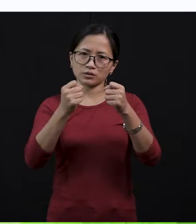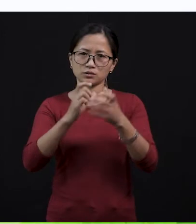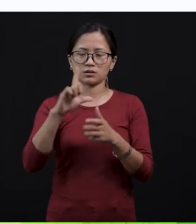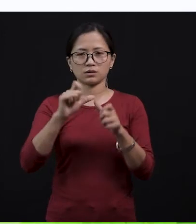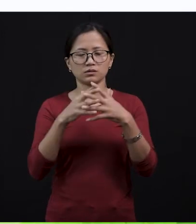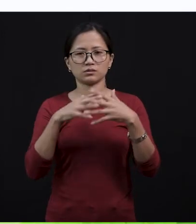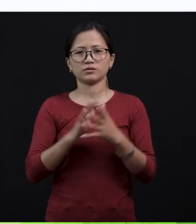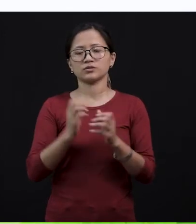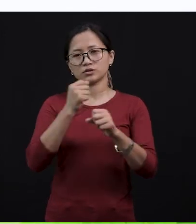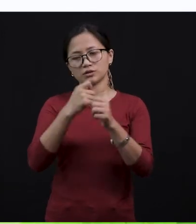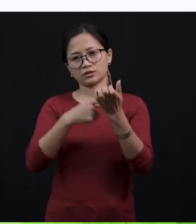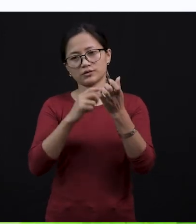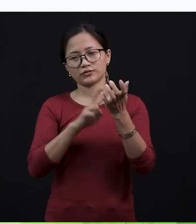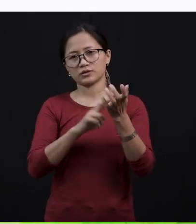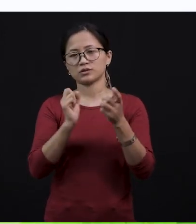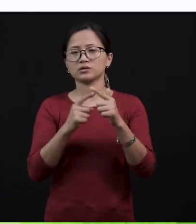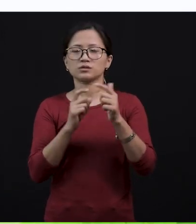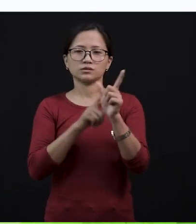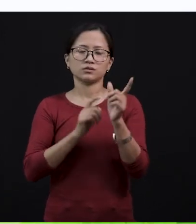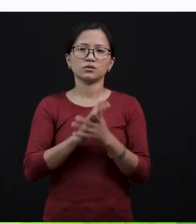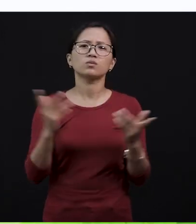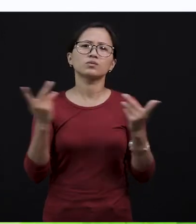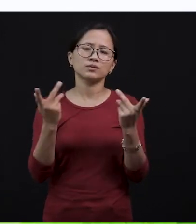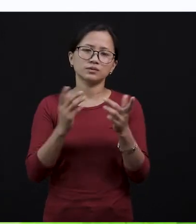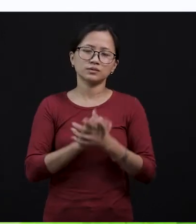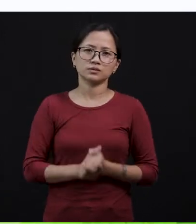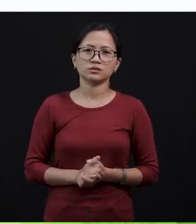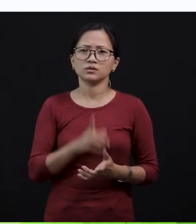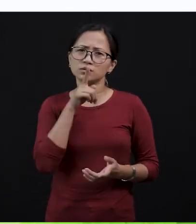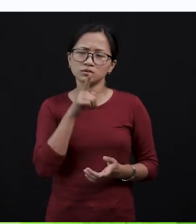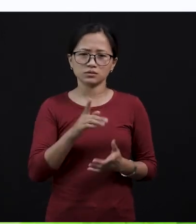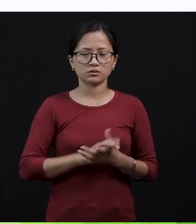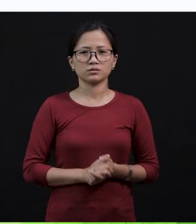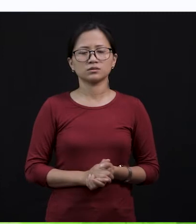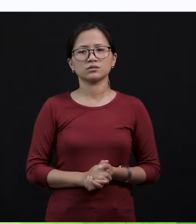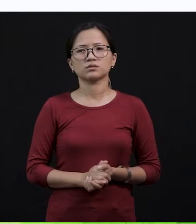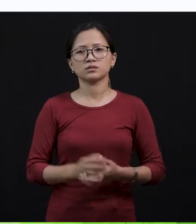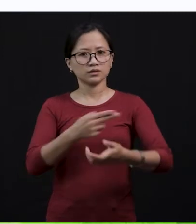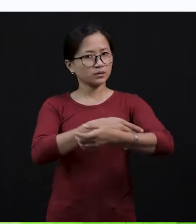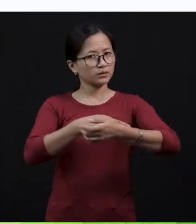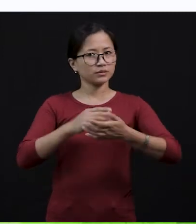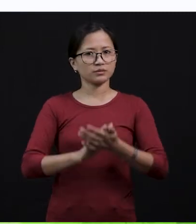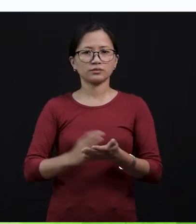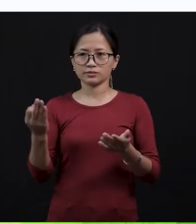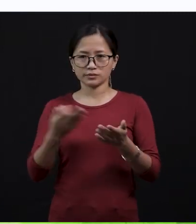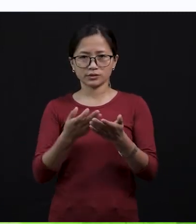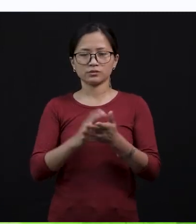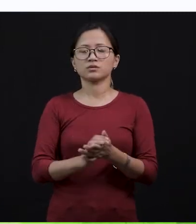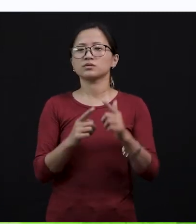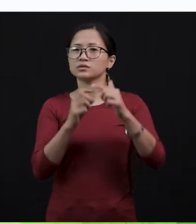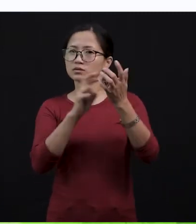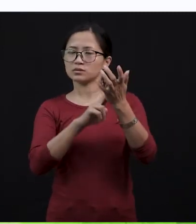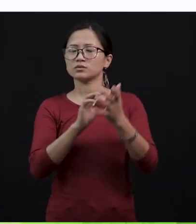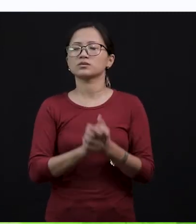of gravity. Now, what is this law of gravity? I'm sure the name Newton comes to your mind,